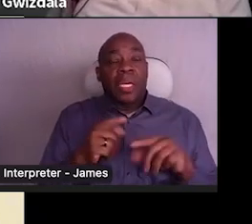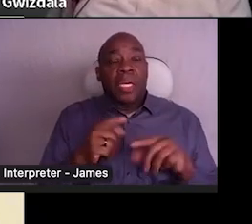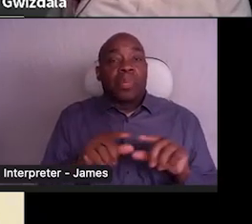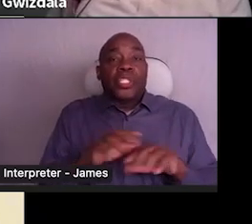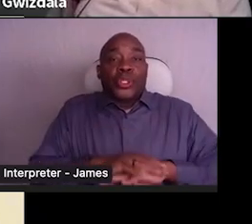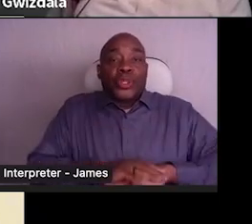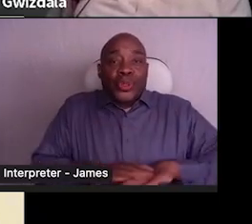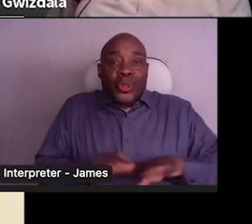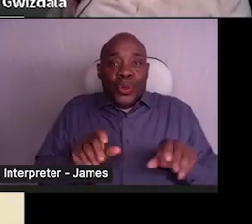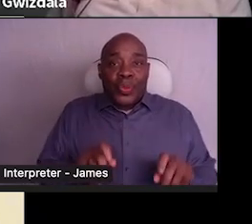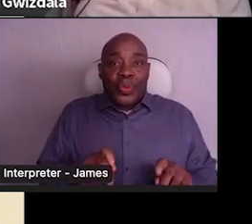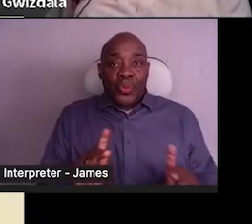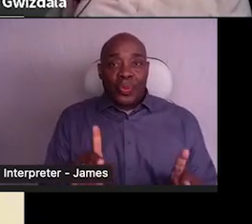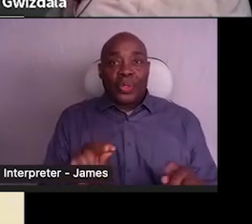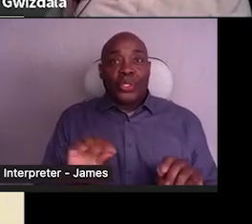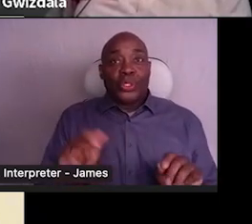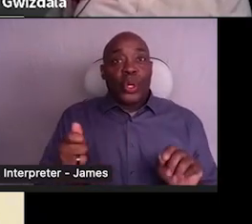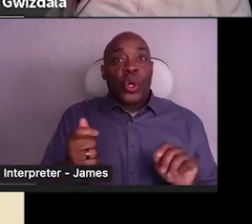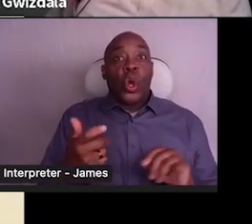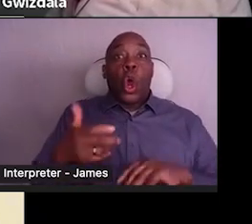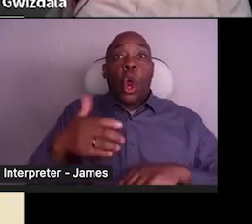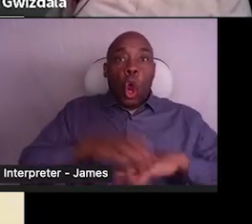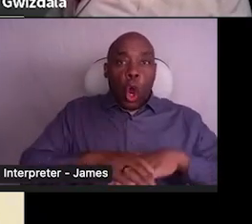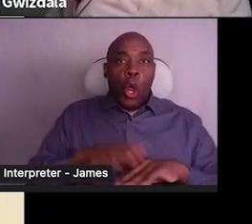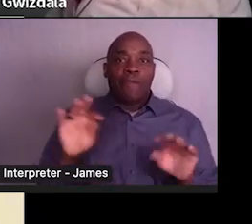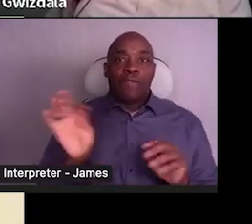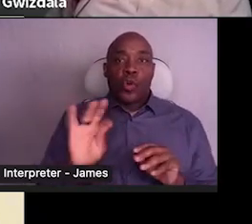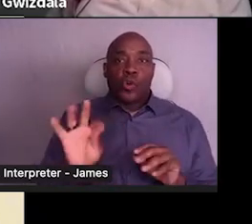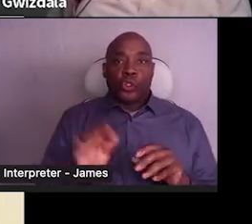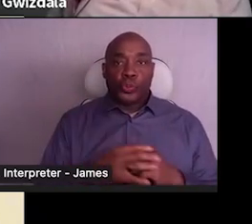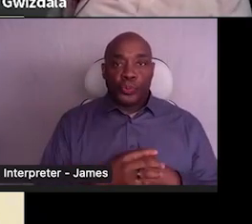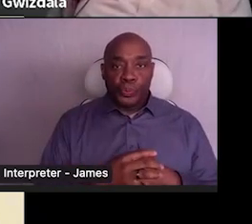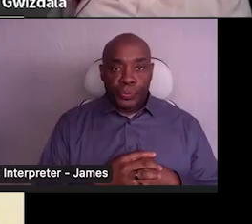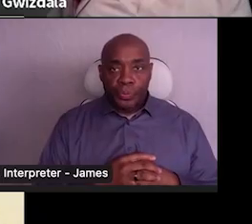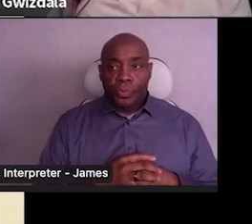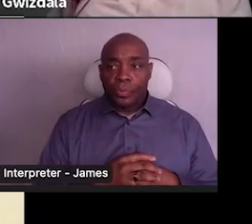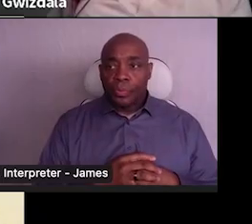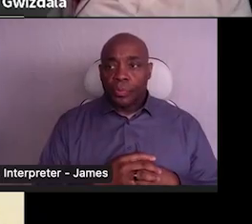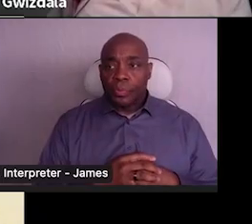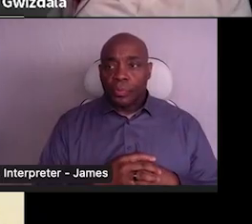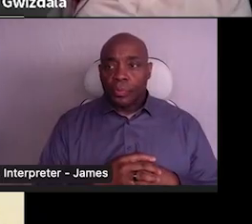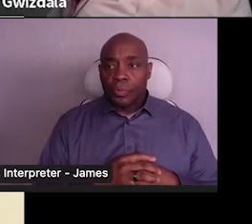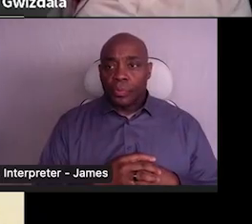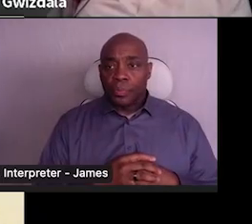but the exceptions did not allow for the dog to be on furniture.